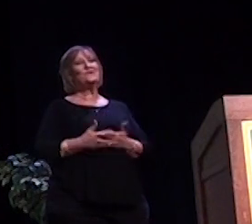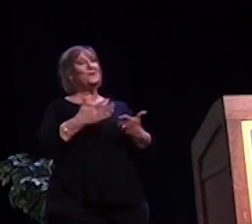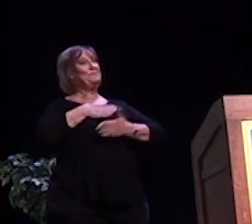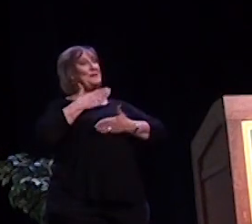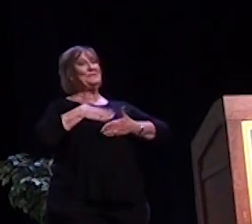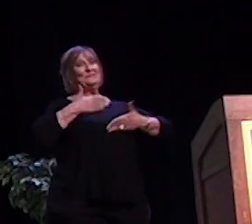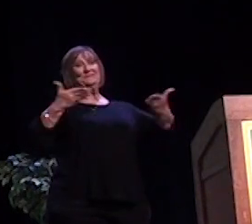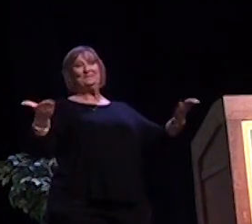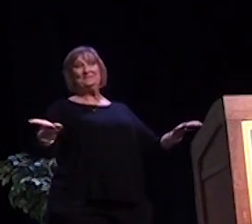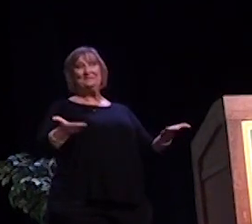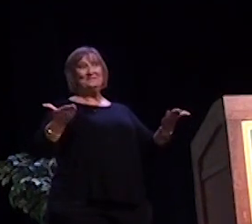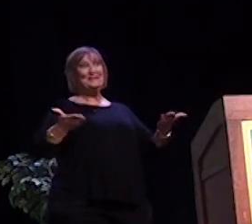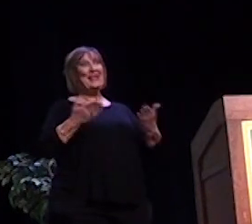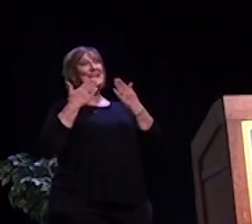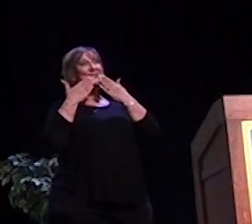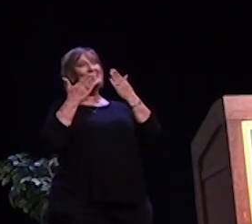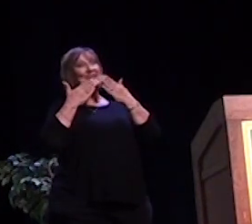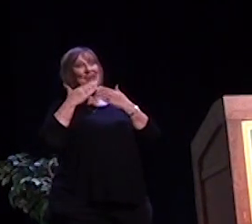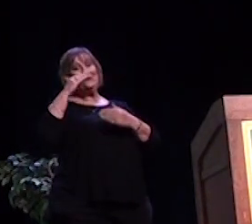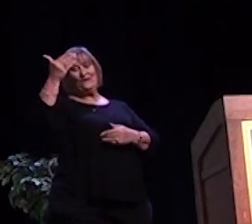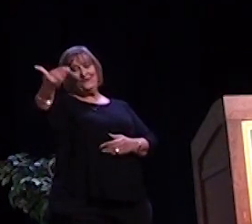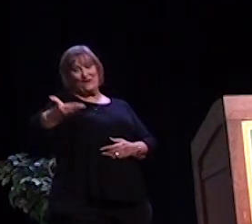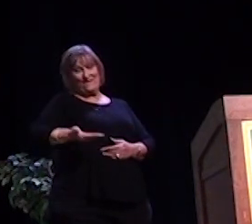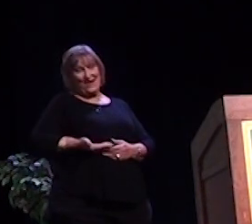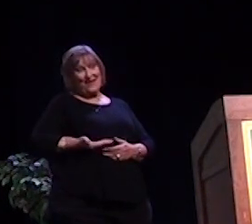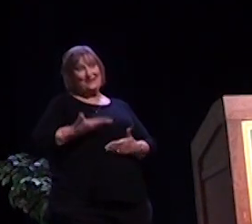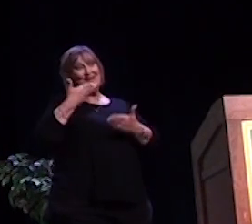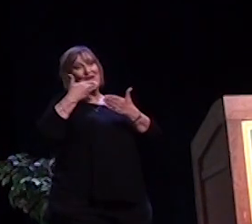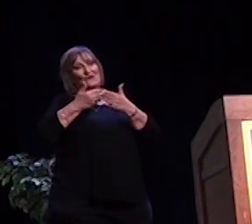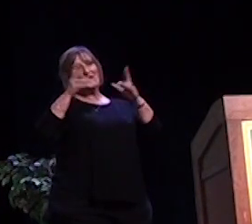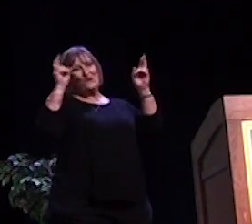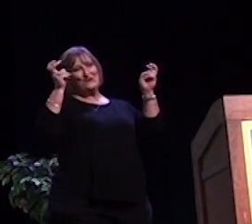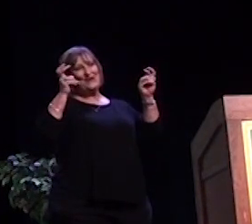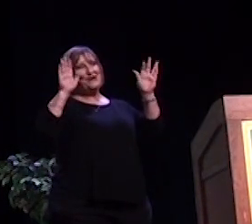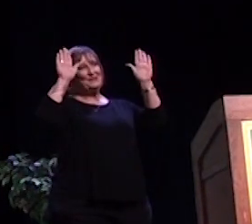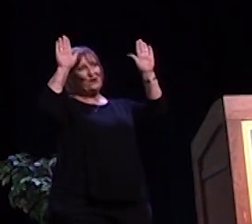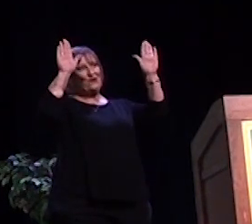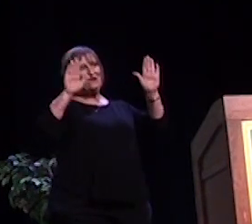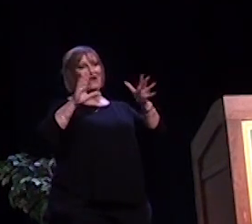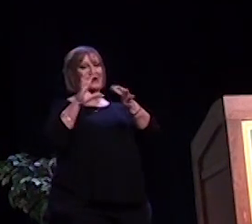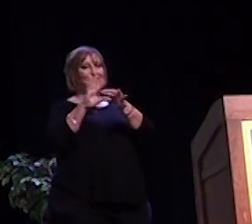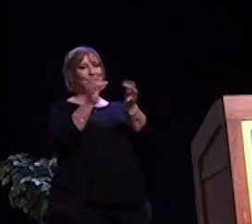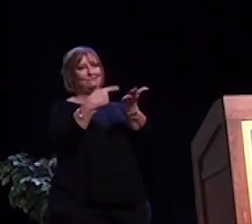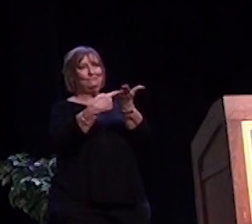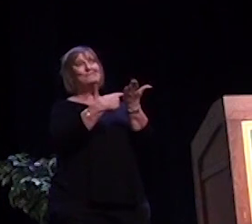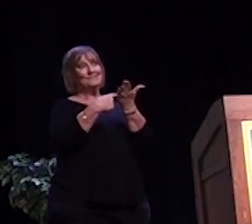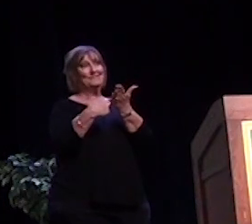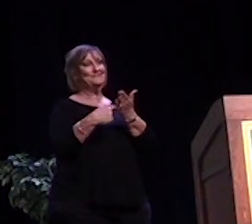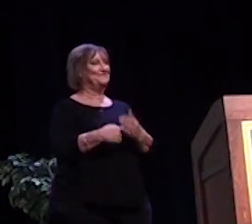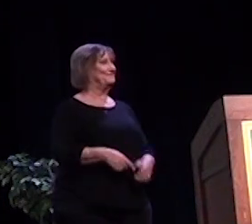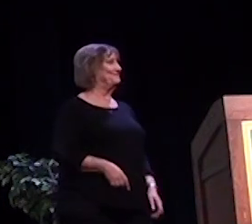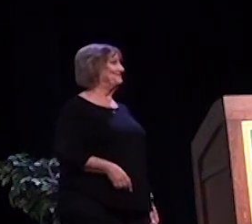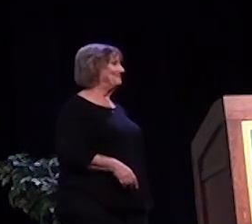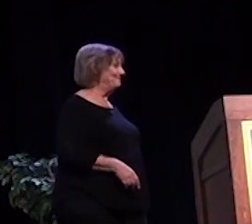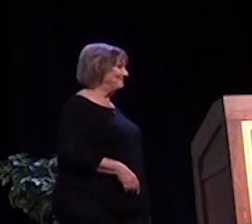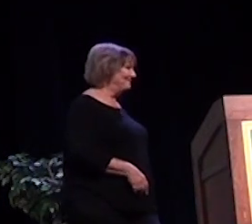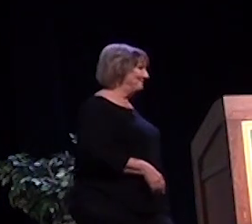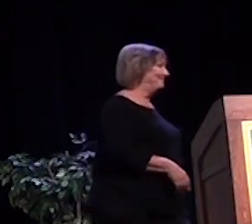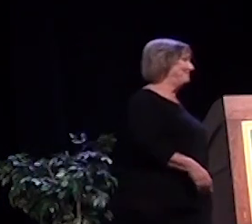to be here. Thank you for having us, and this is going to be a great intimate discussion.